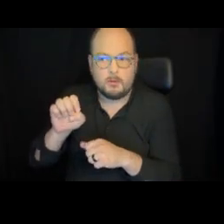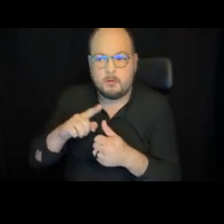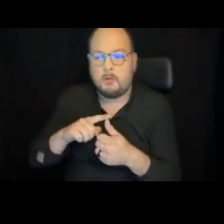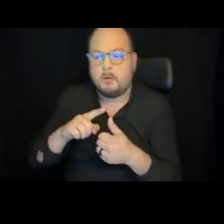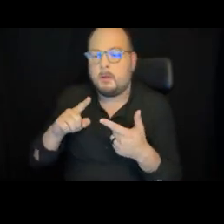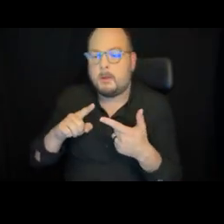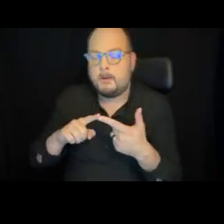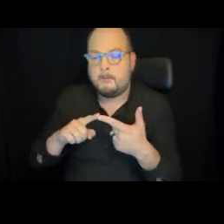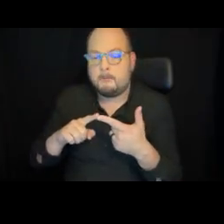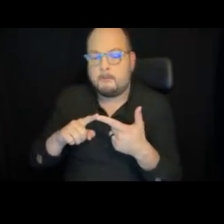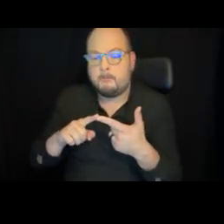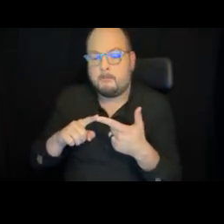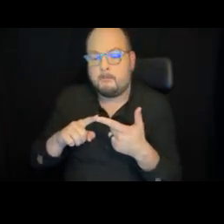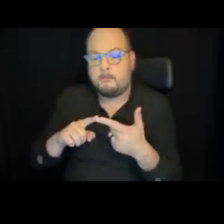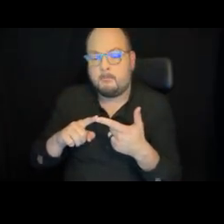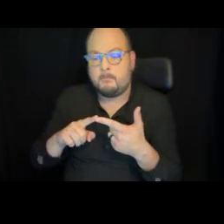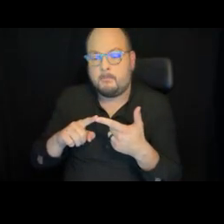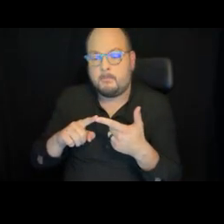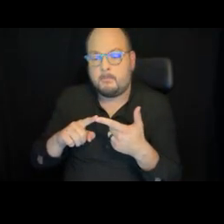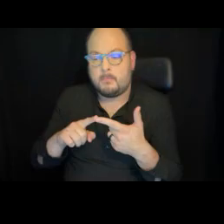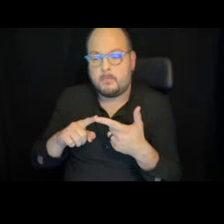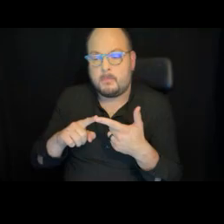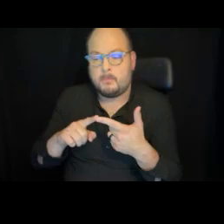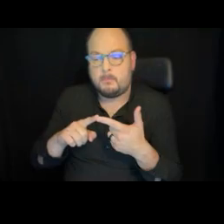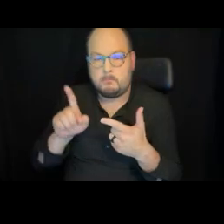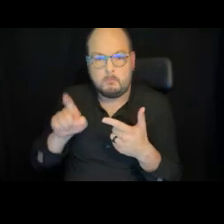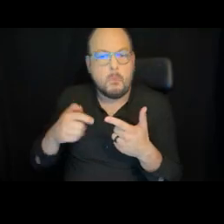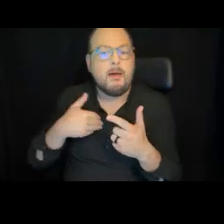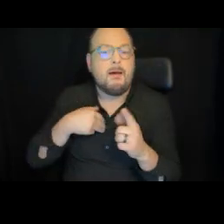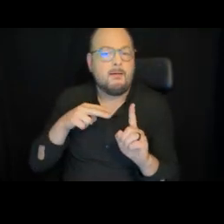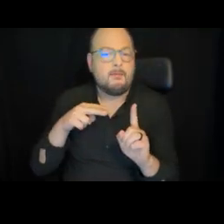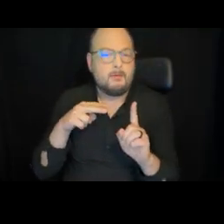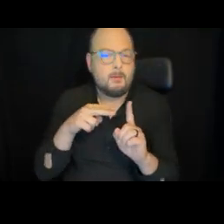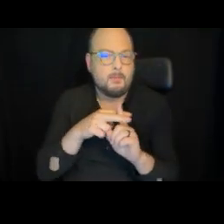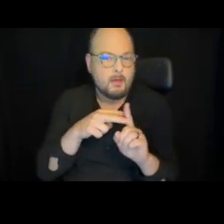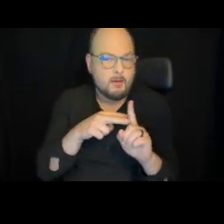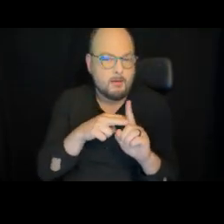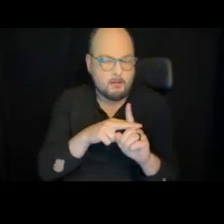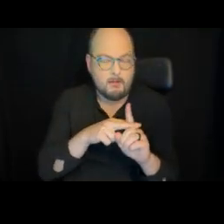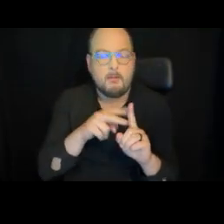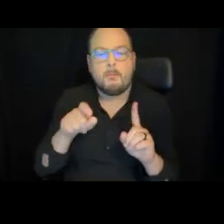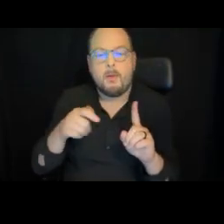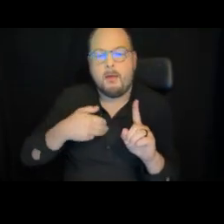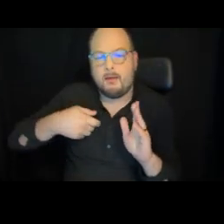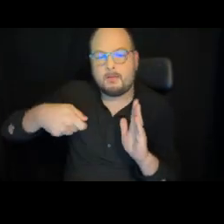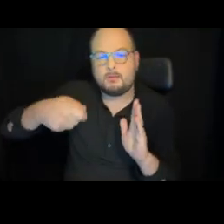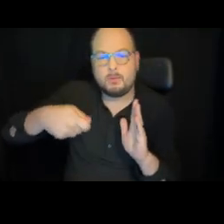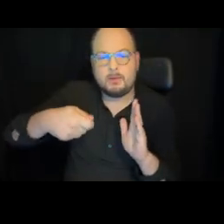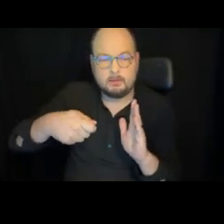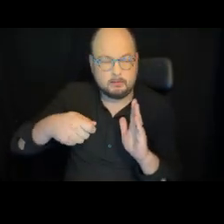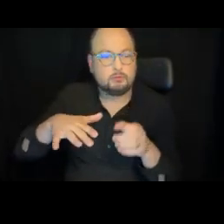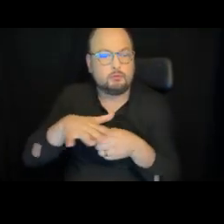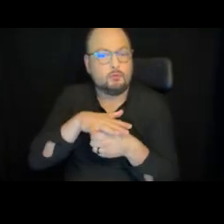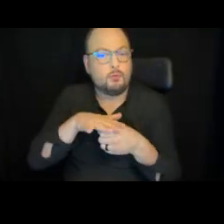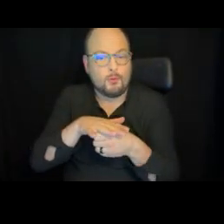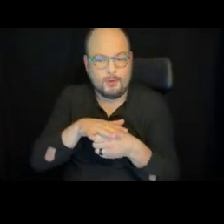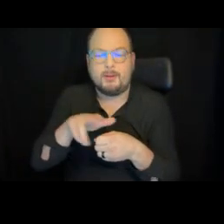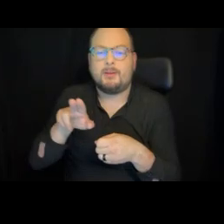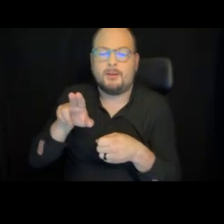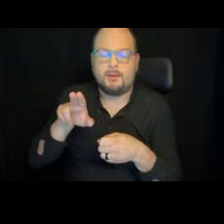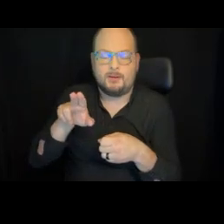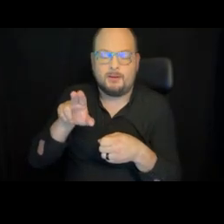and having outlets and switches in usable locations.